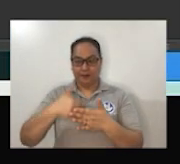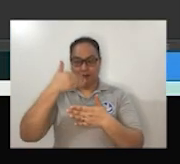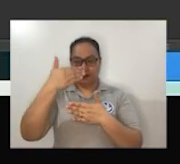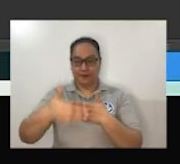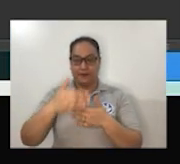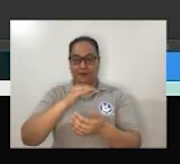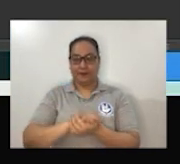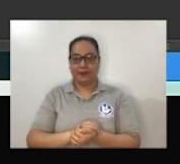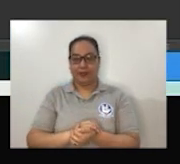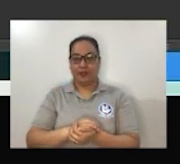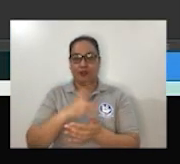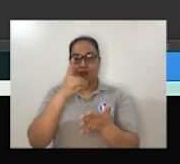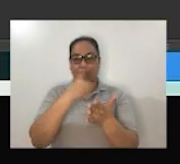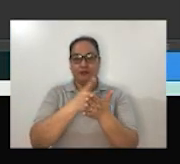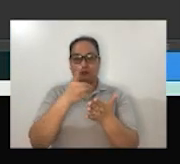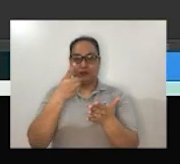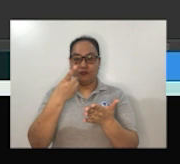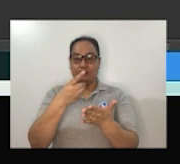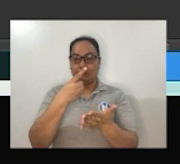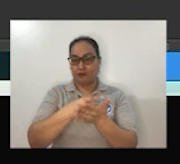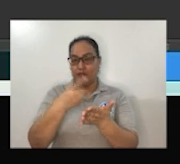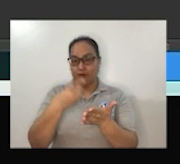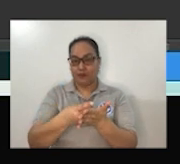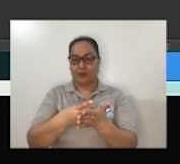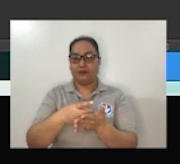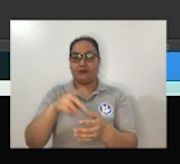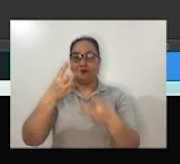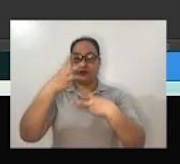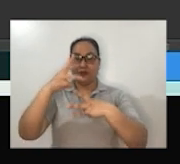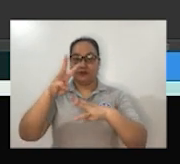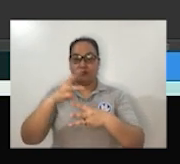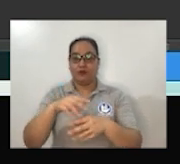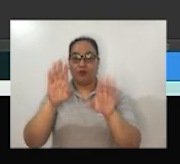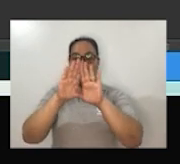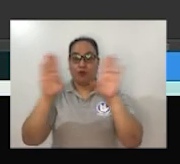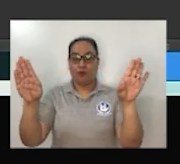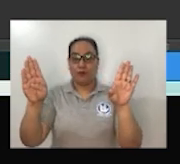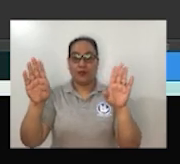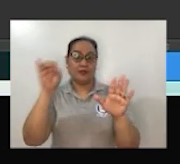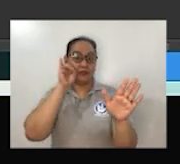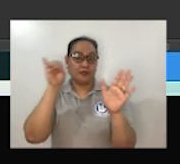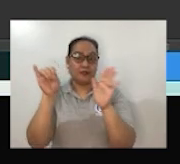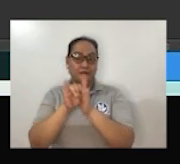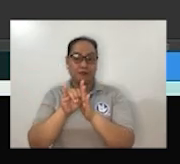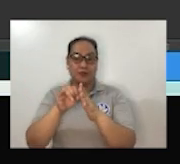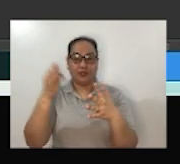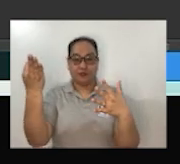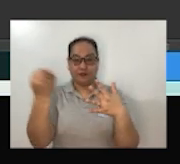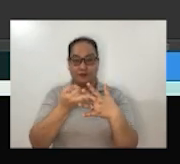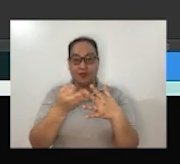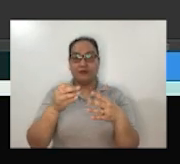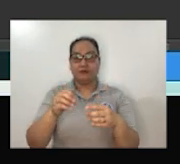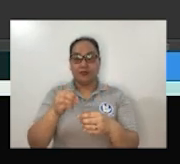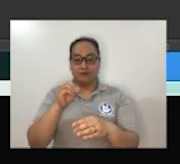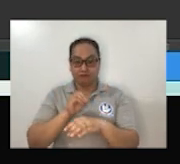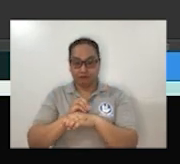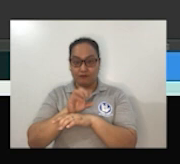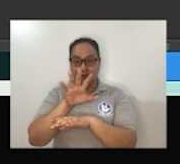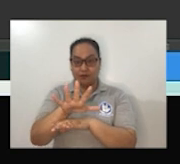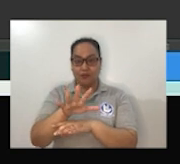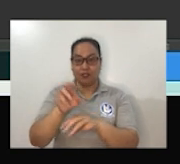Next, we have the document window. When you open an image file, it will appear in the document